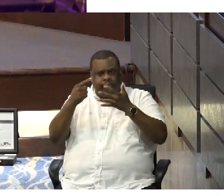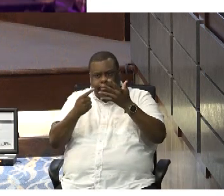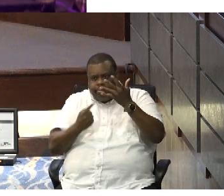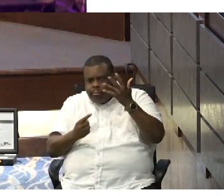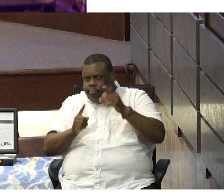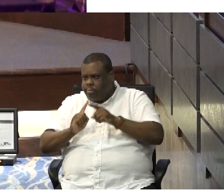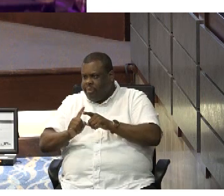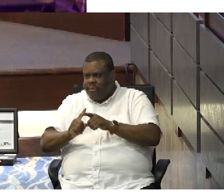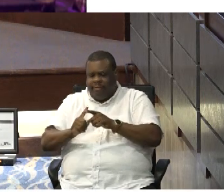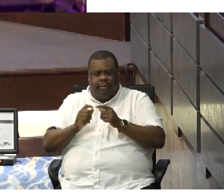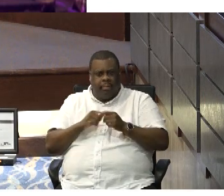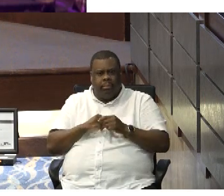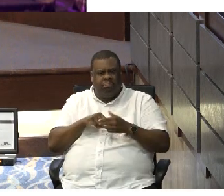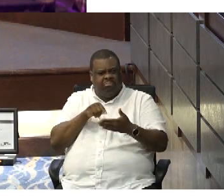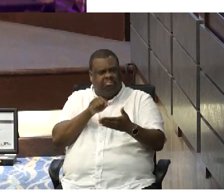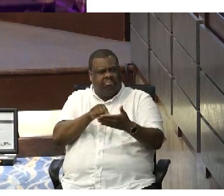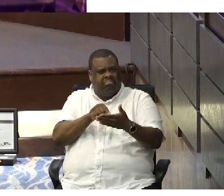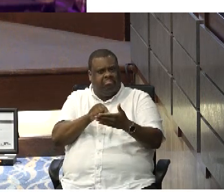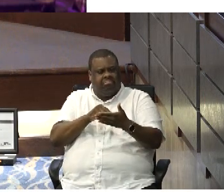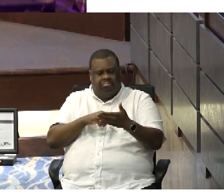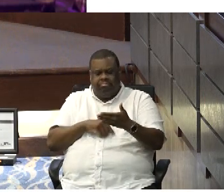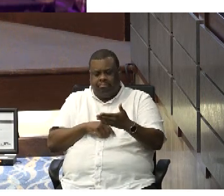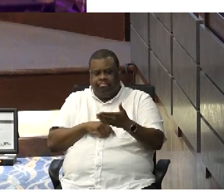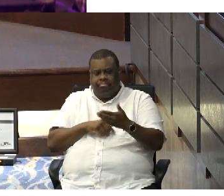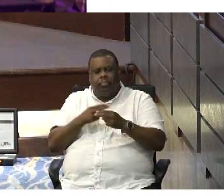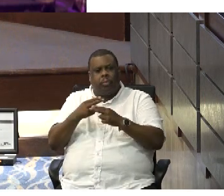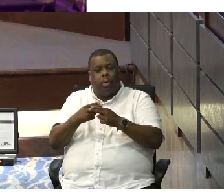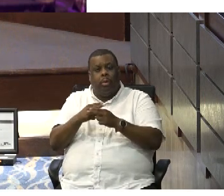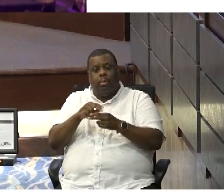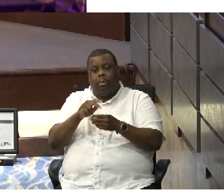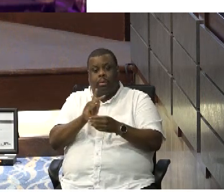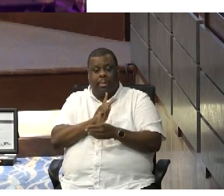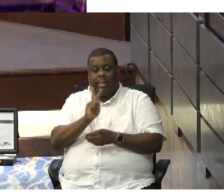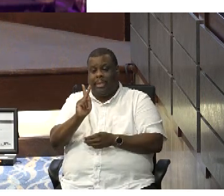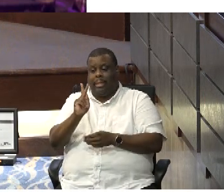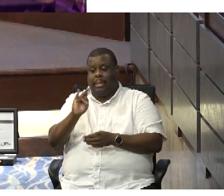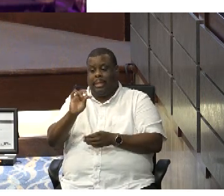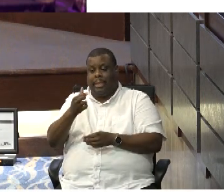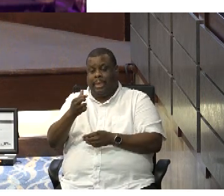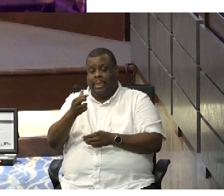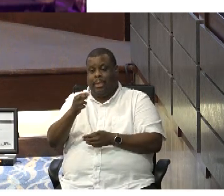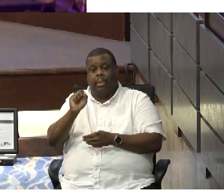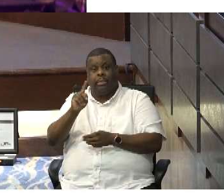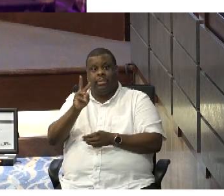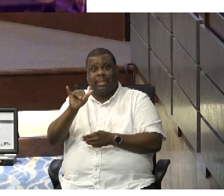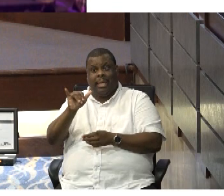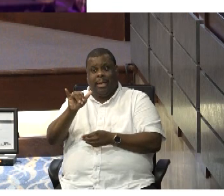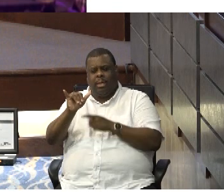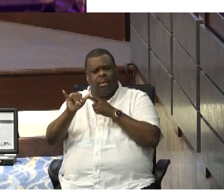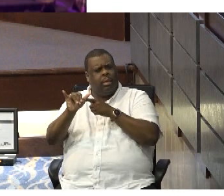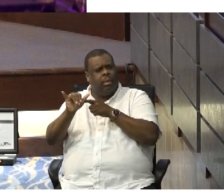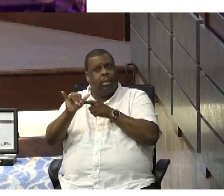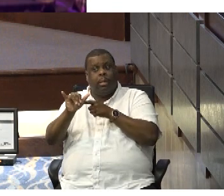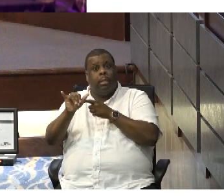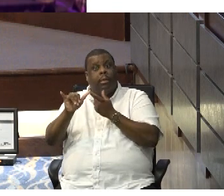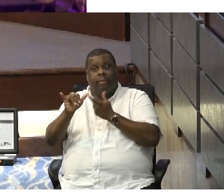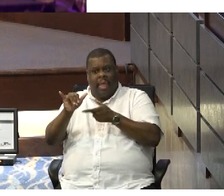were surveyed as part of the Keene study said that they spent money